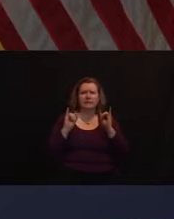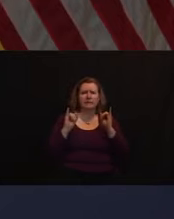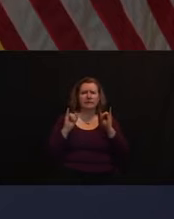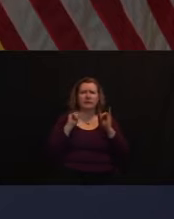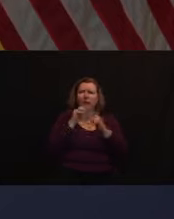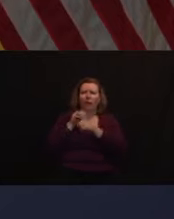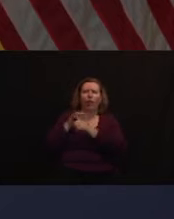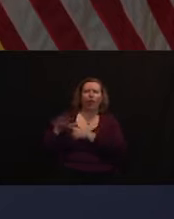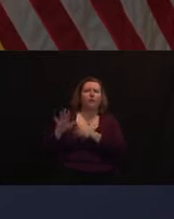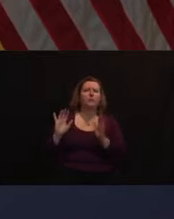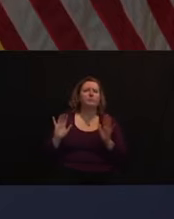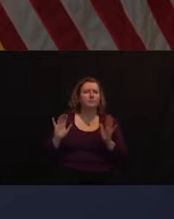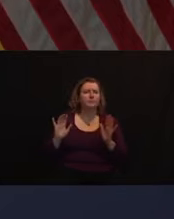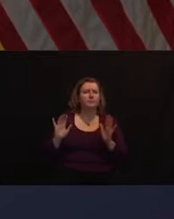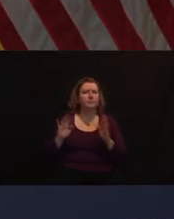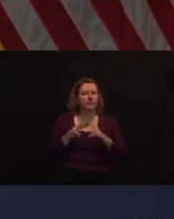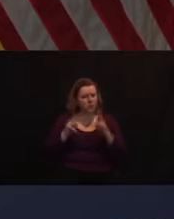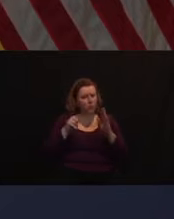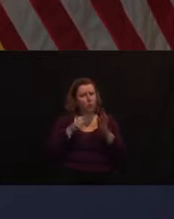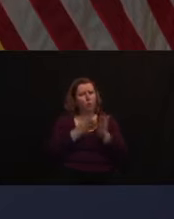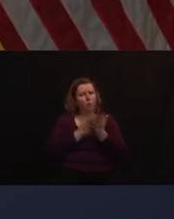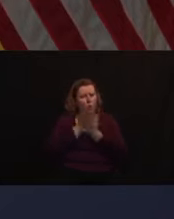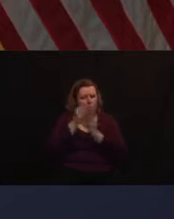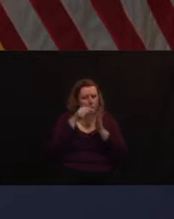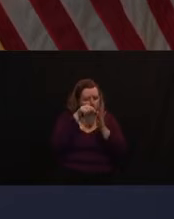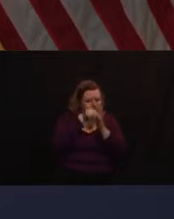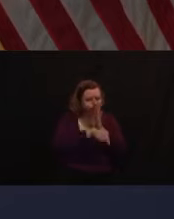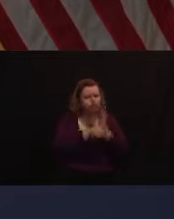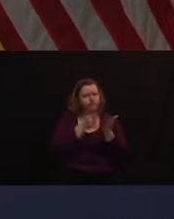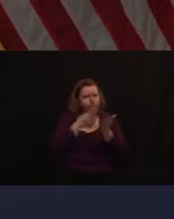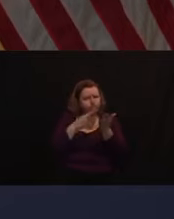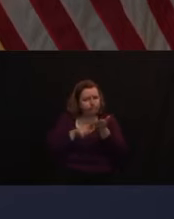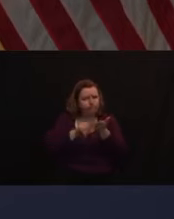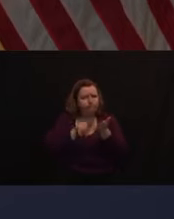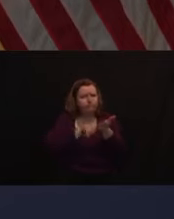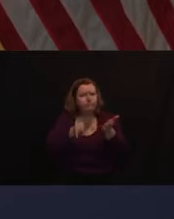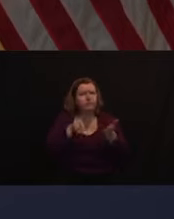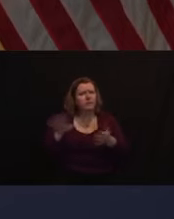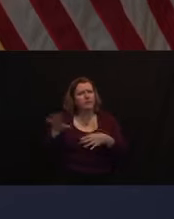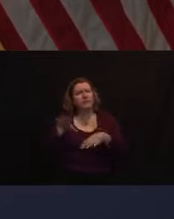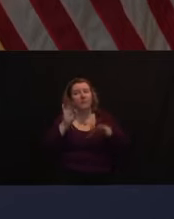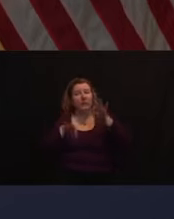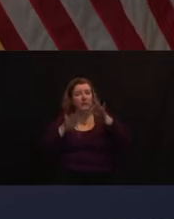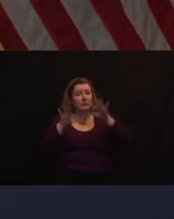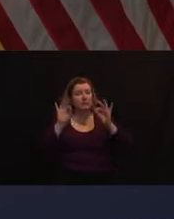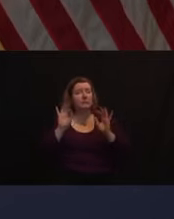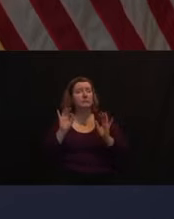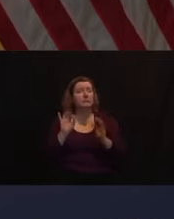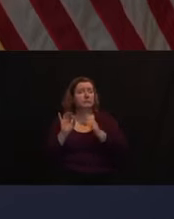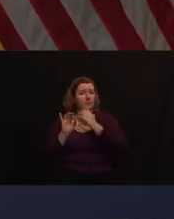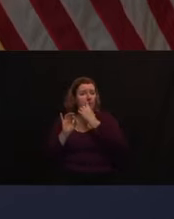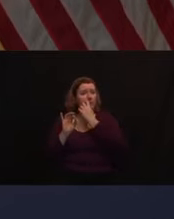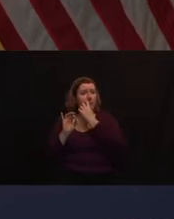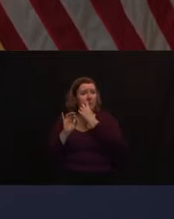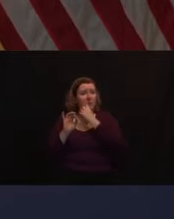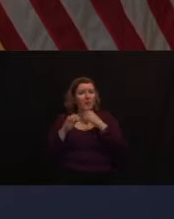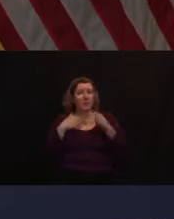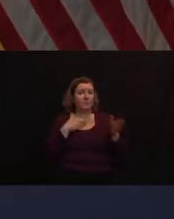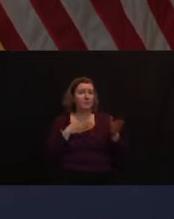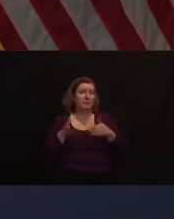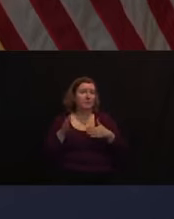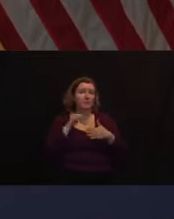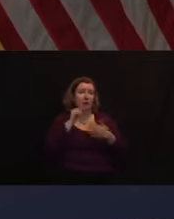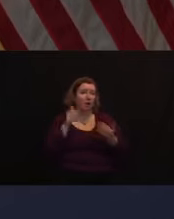the thoroughness of that investigation and subsequent findings. And to that end, I do not plan on offering any